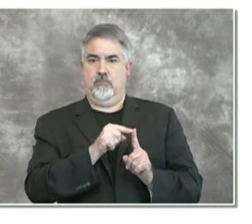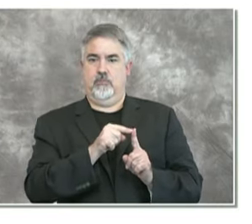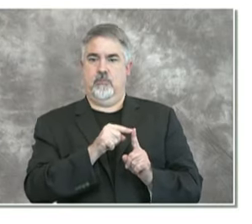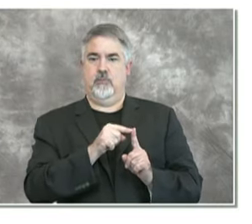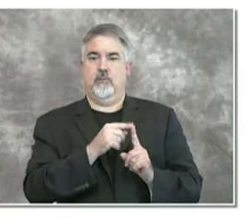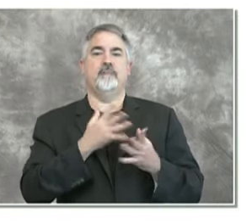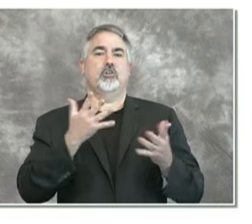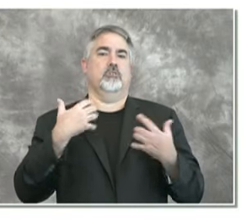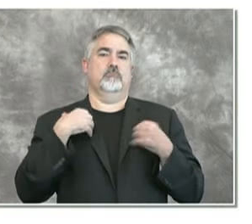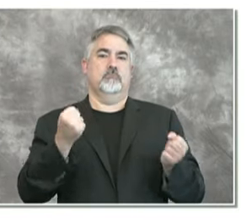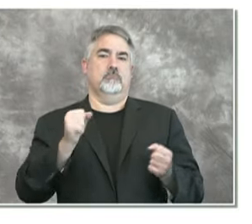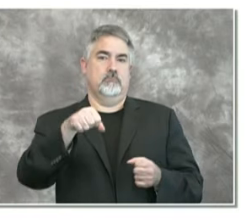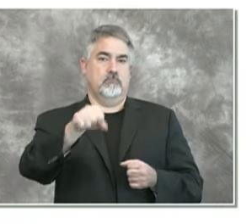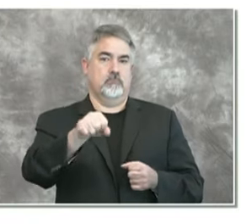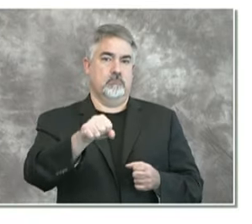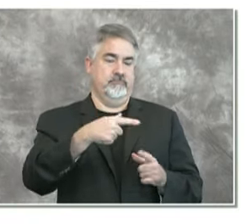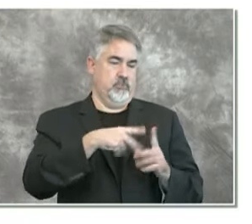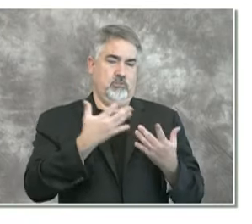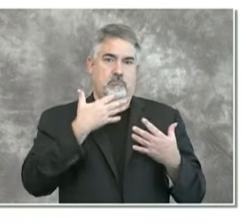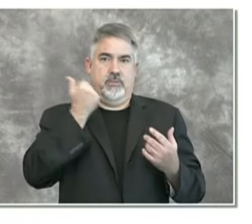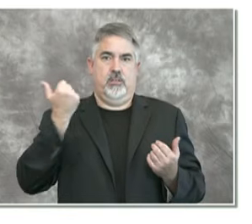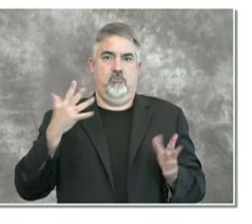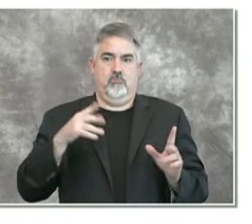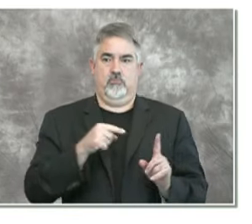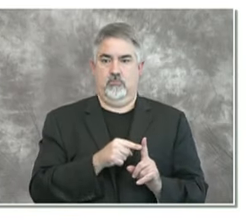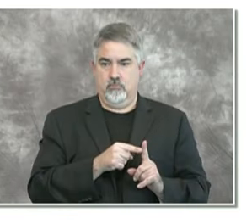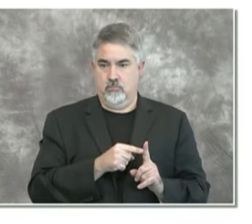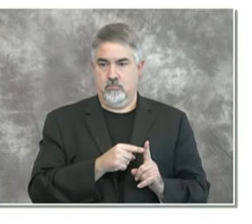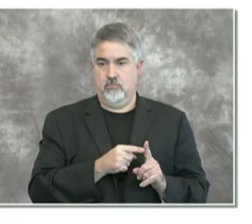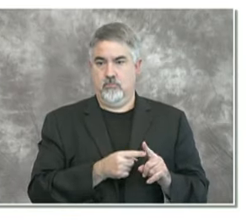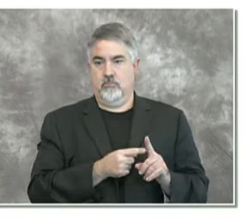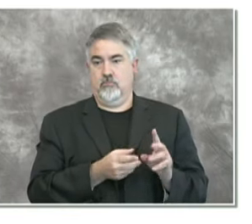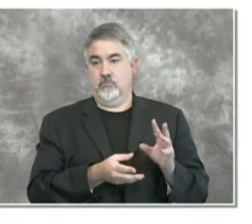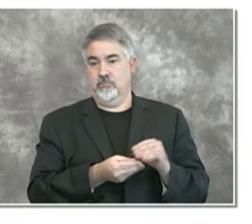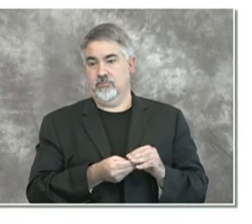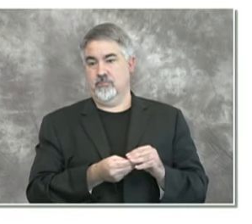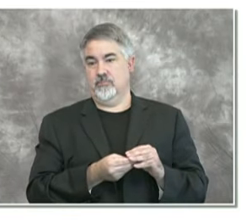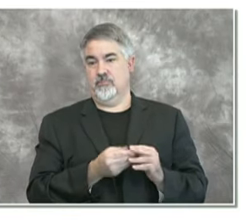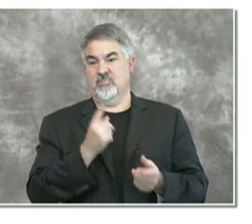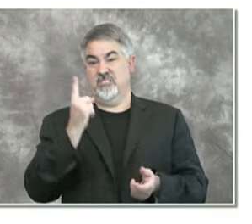recovered out of the total number of over 1,500.